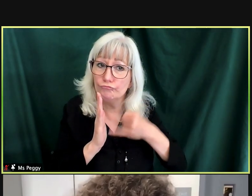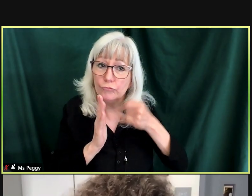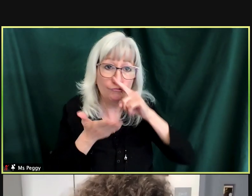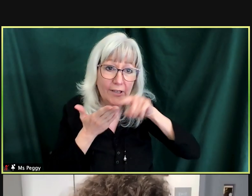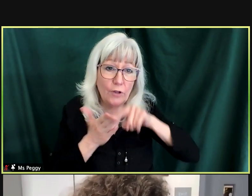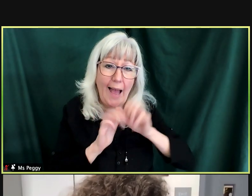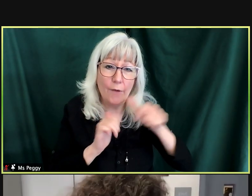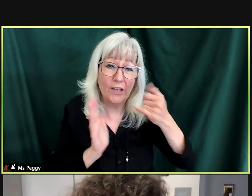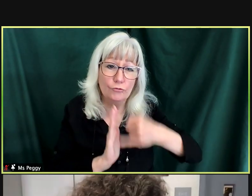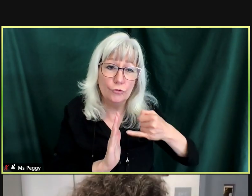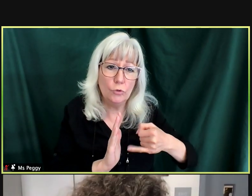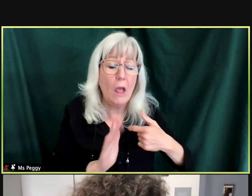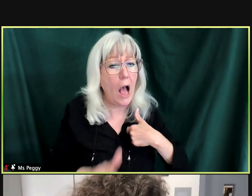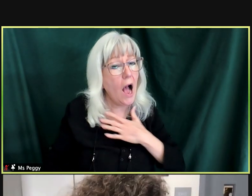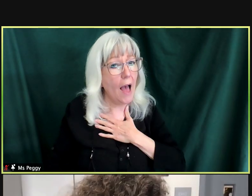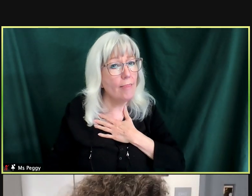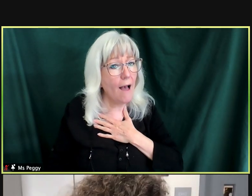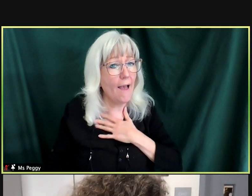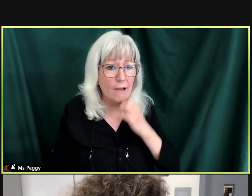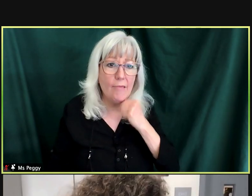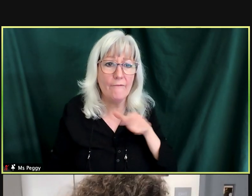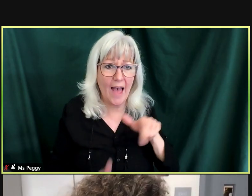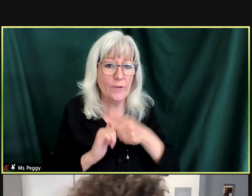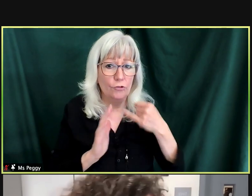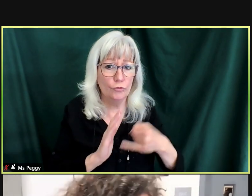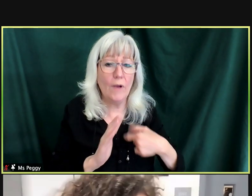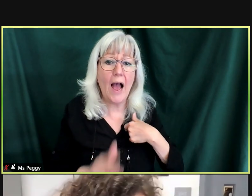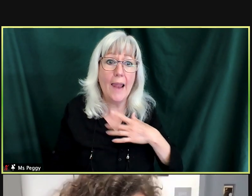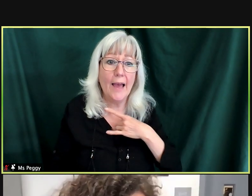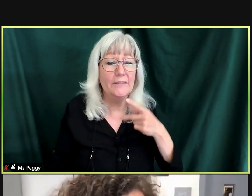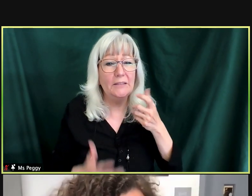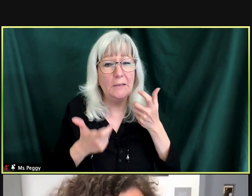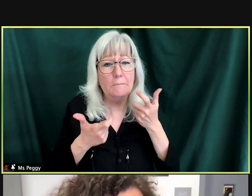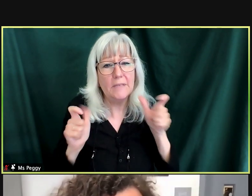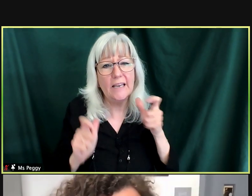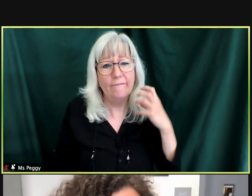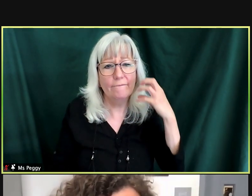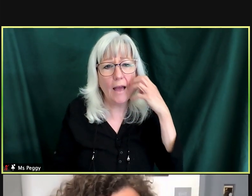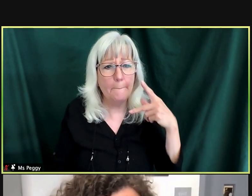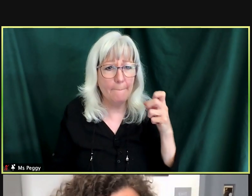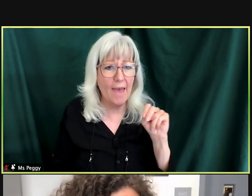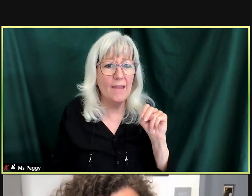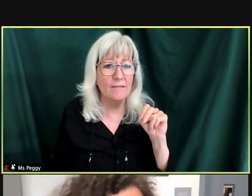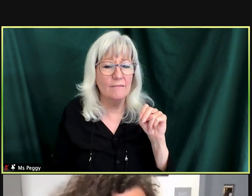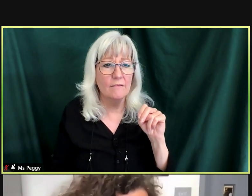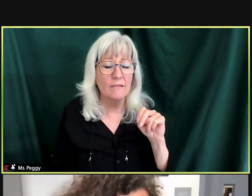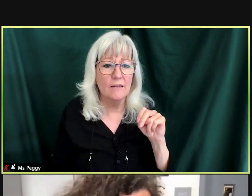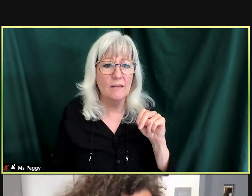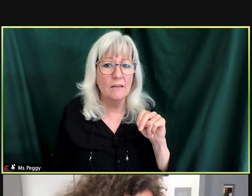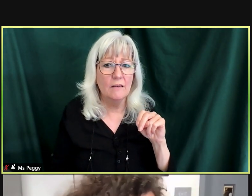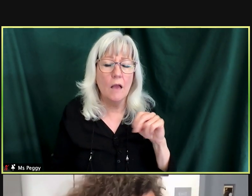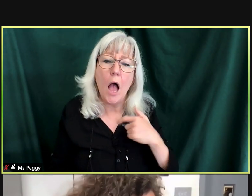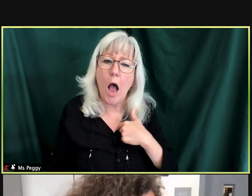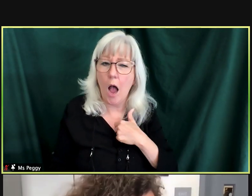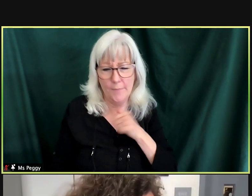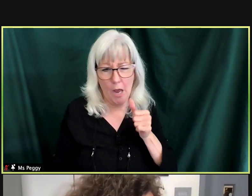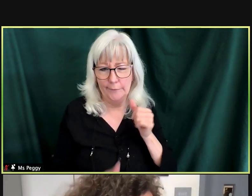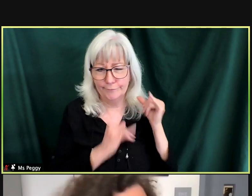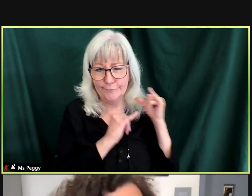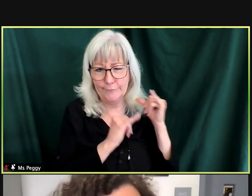I love the way he drew, and I love the reed pen. So my drawings look a little bit like his I mean, I'm not Van